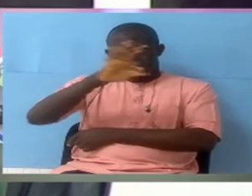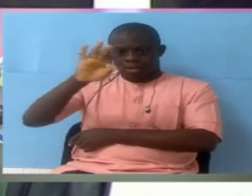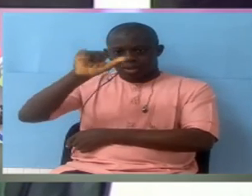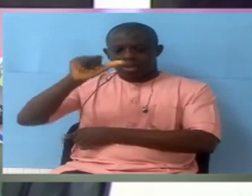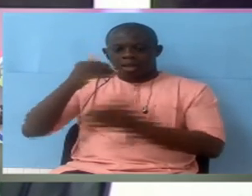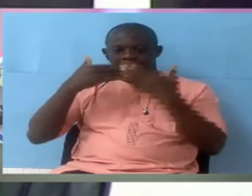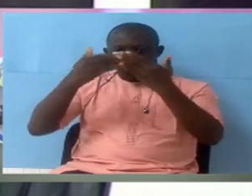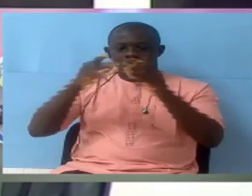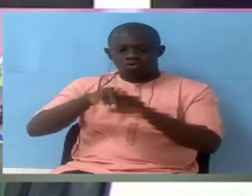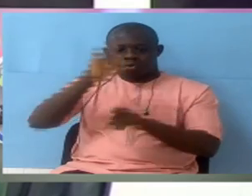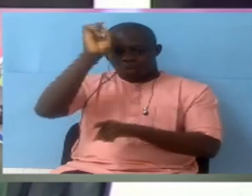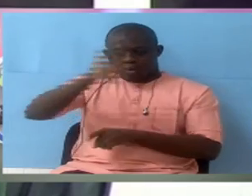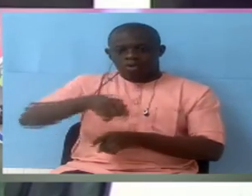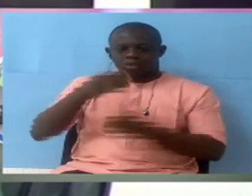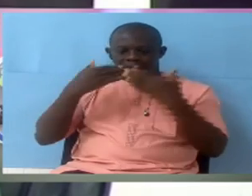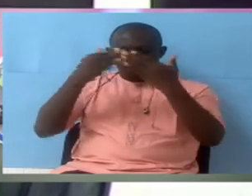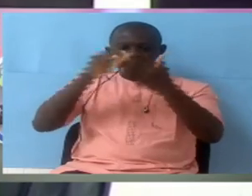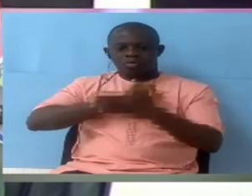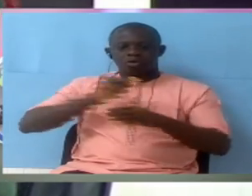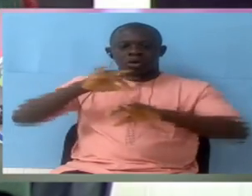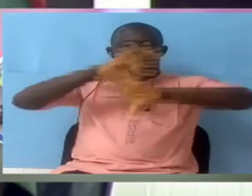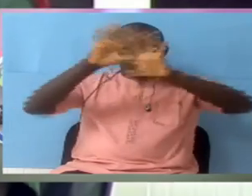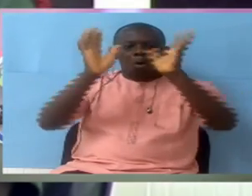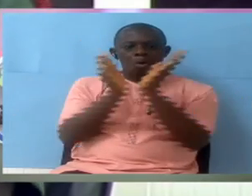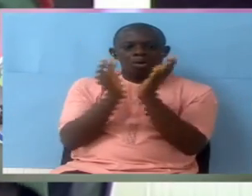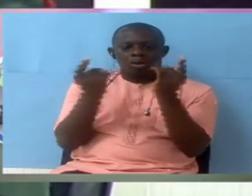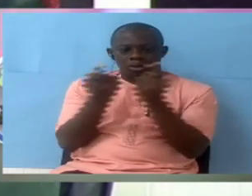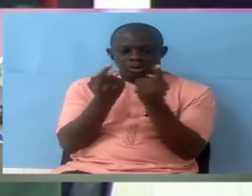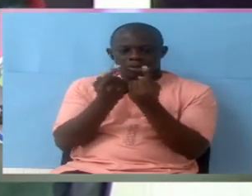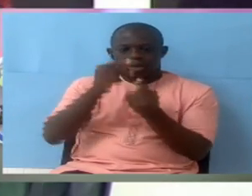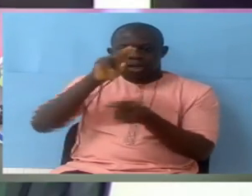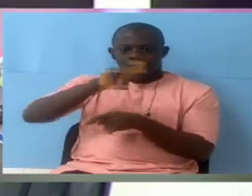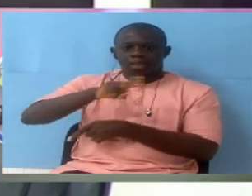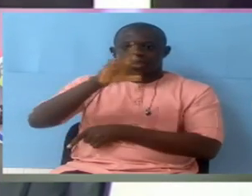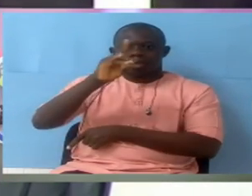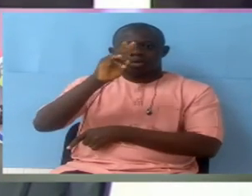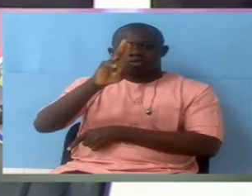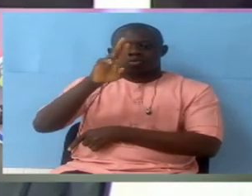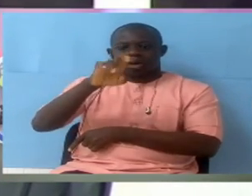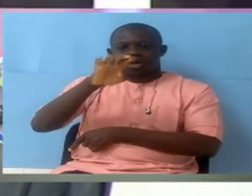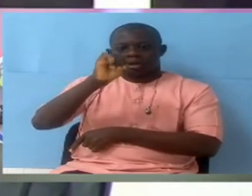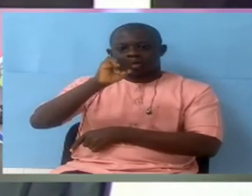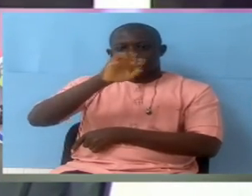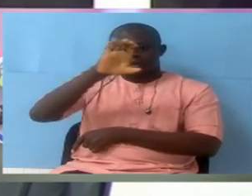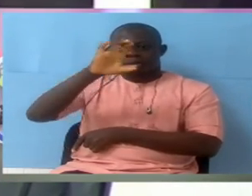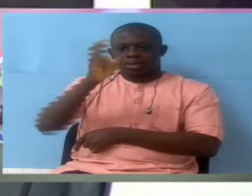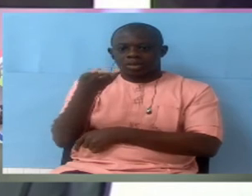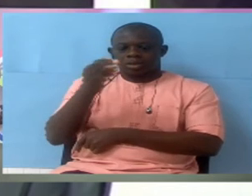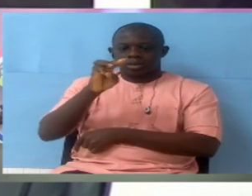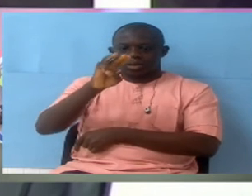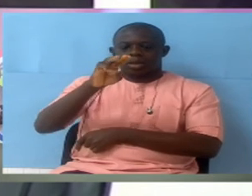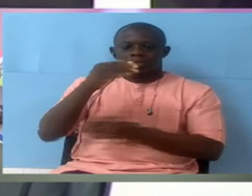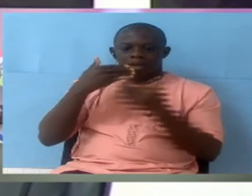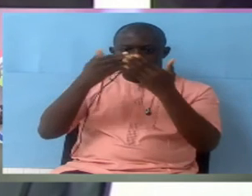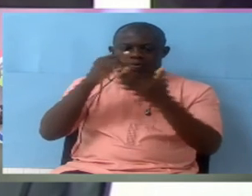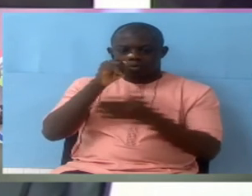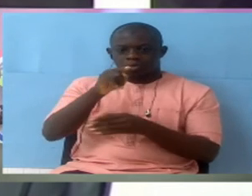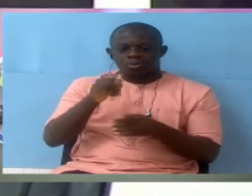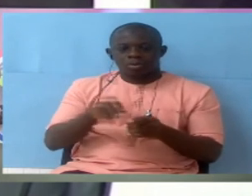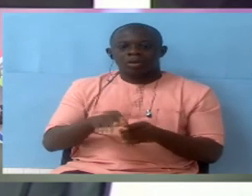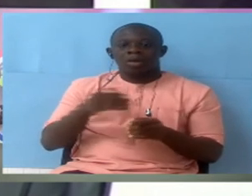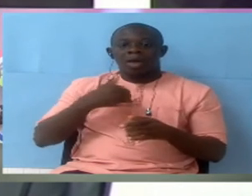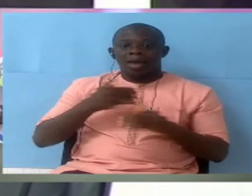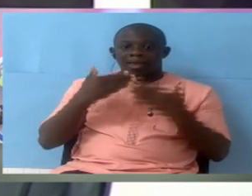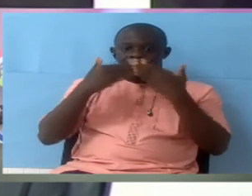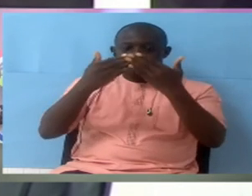ne tay di ñu wax lepp lo xamne Ndur Cham wanalako. I told him that Ndur Cham never ever spoke